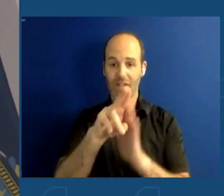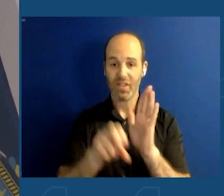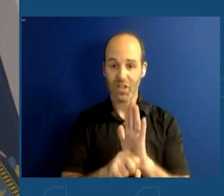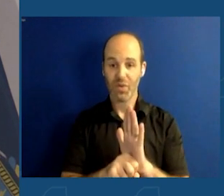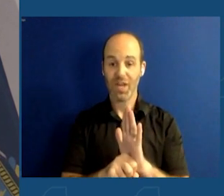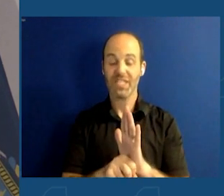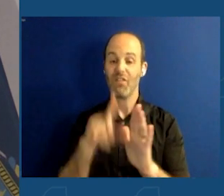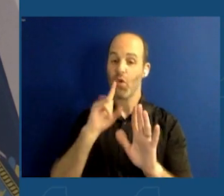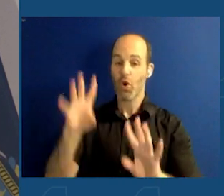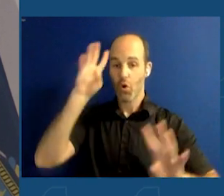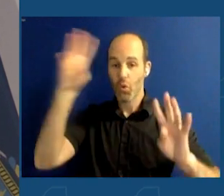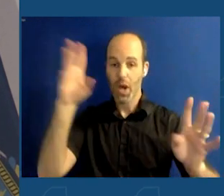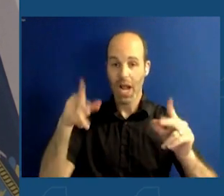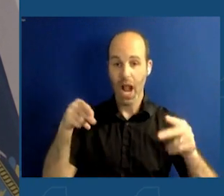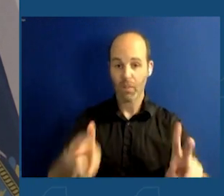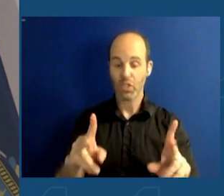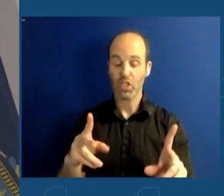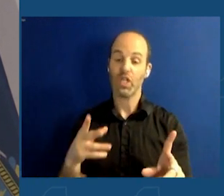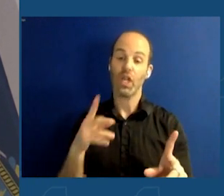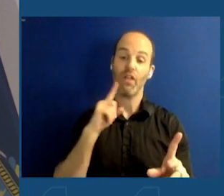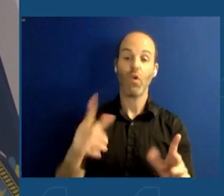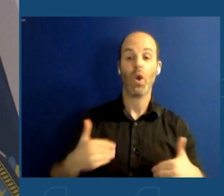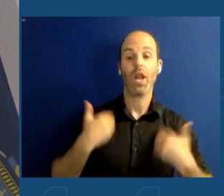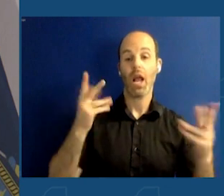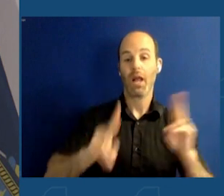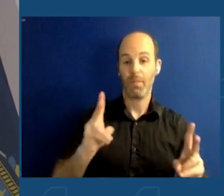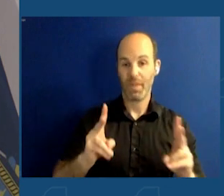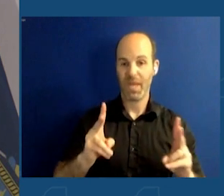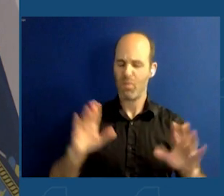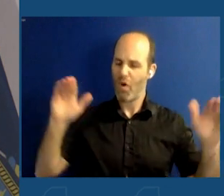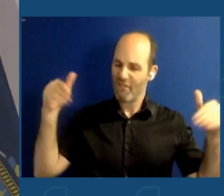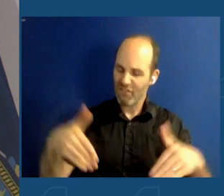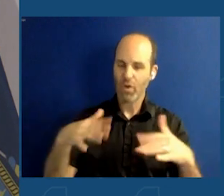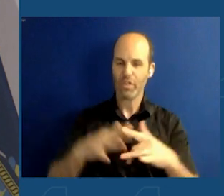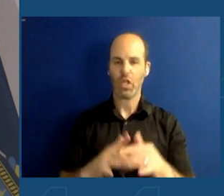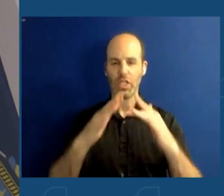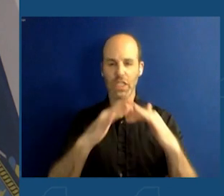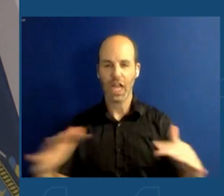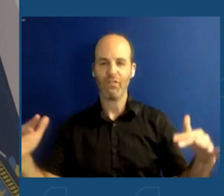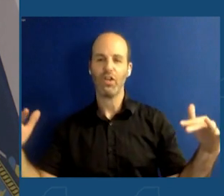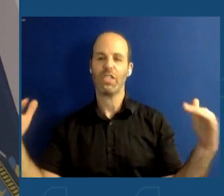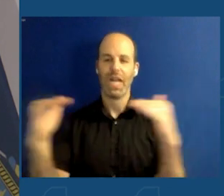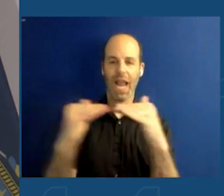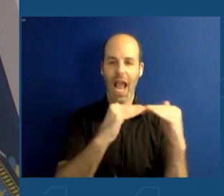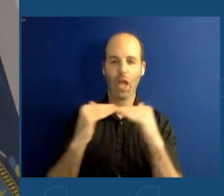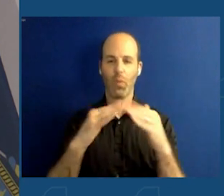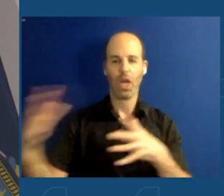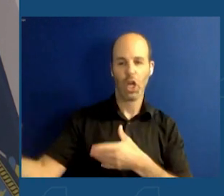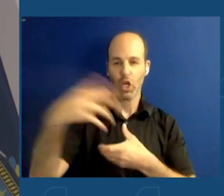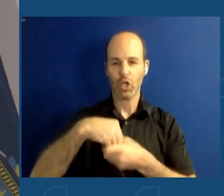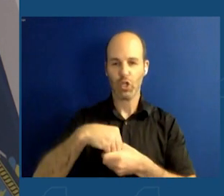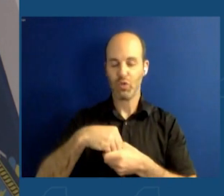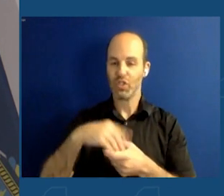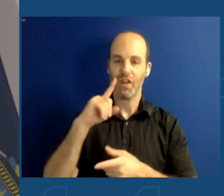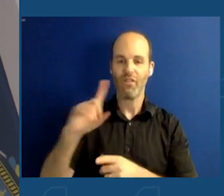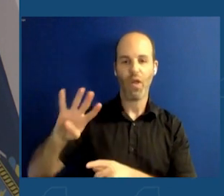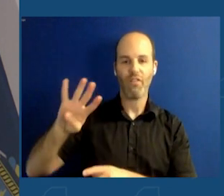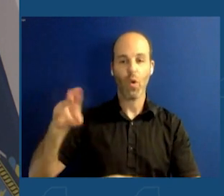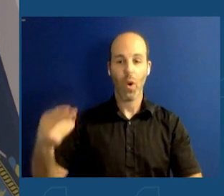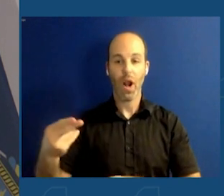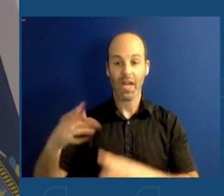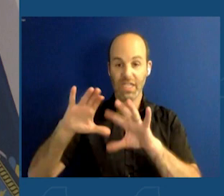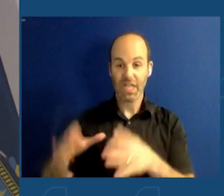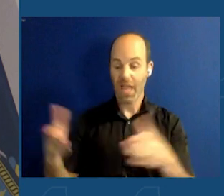people through their focus on diversity, equity, and inclusion in the 4-H program in New York. So I just want to thank them so much